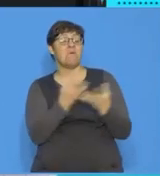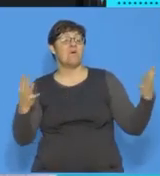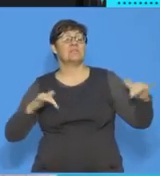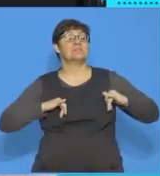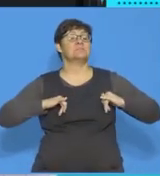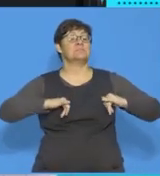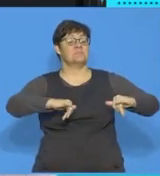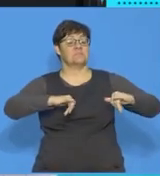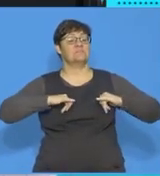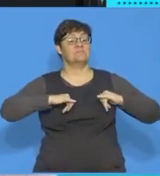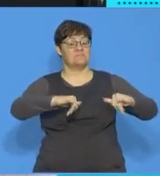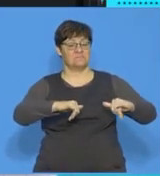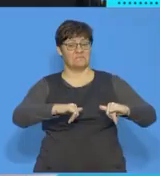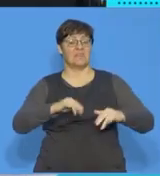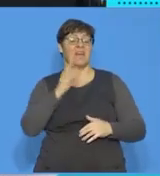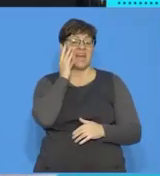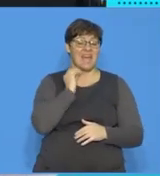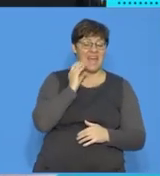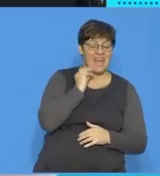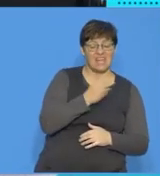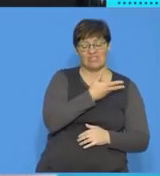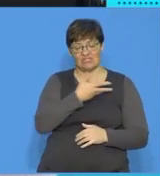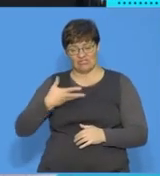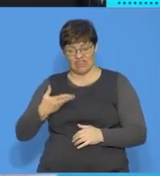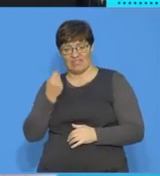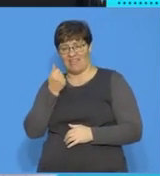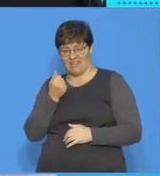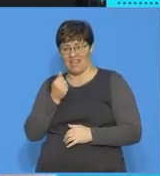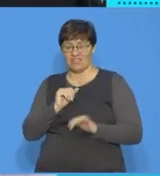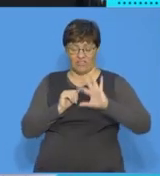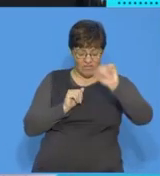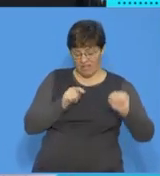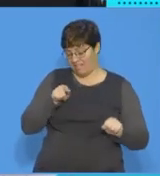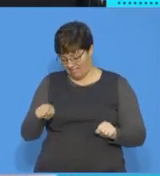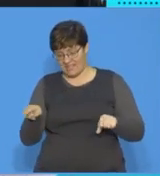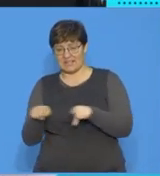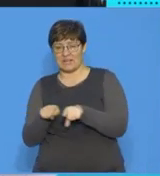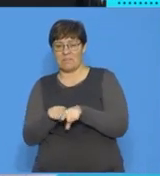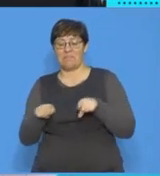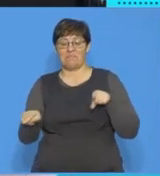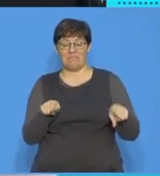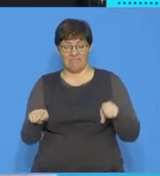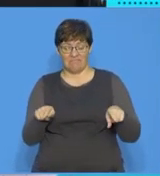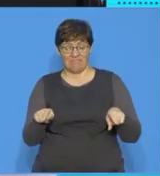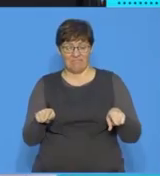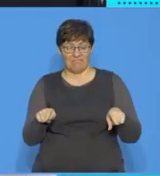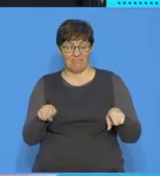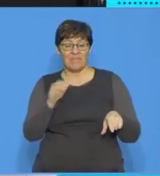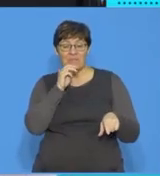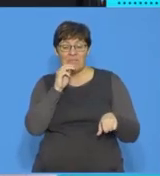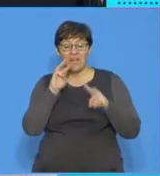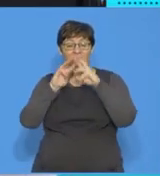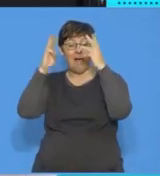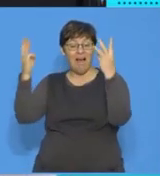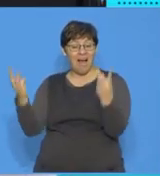same kind of age gender distributions as South Africa, which means that overall